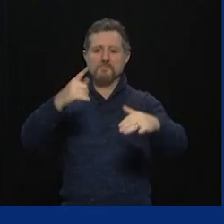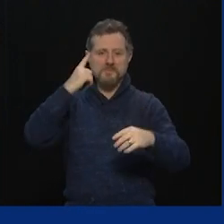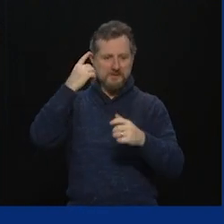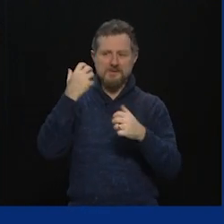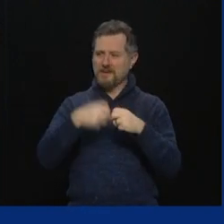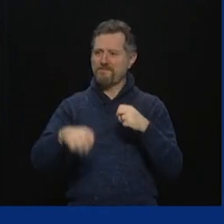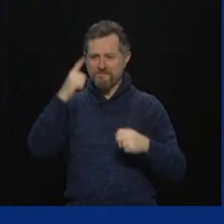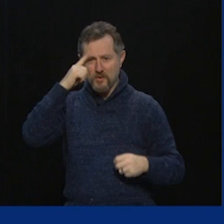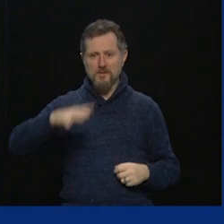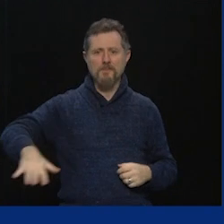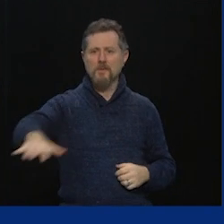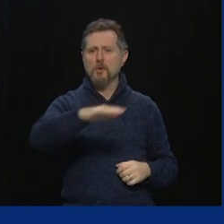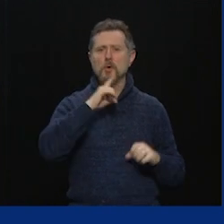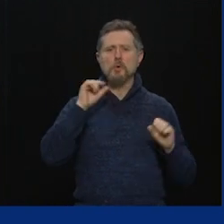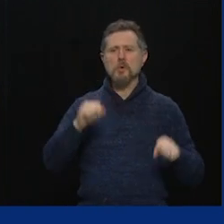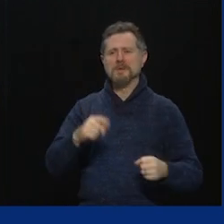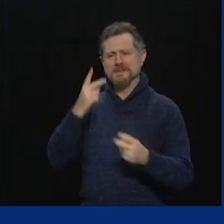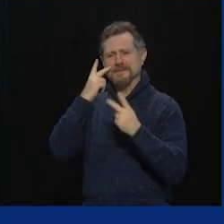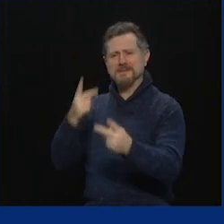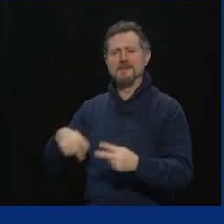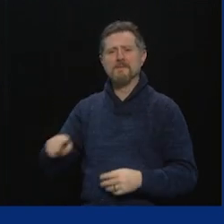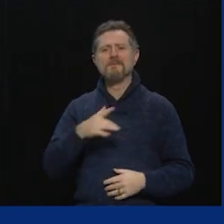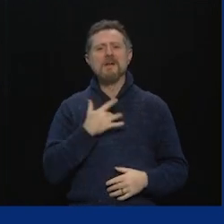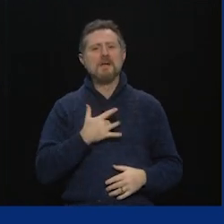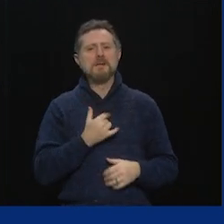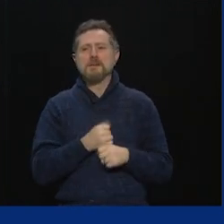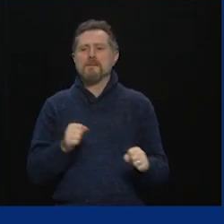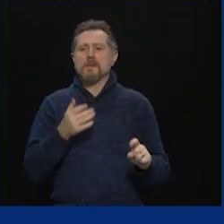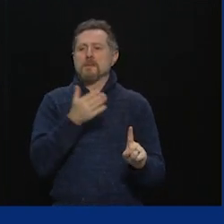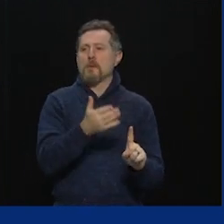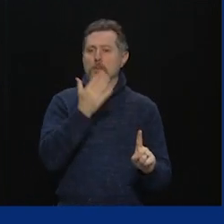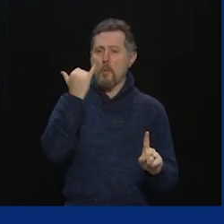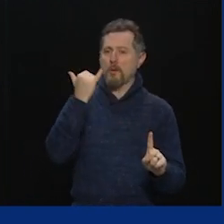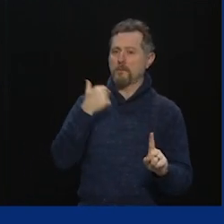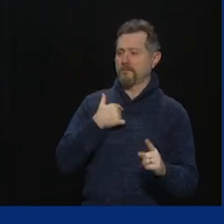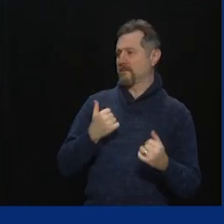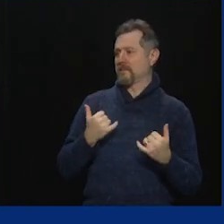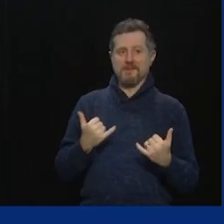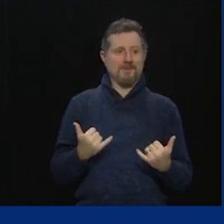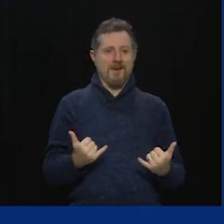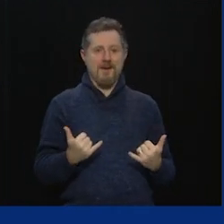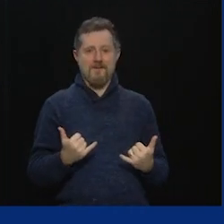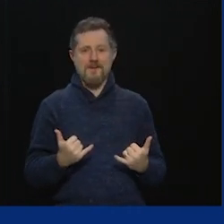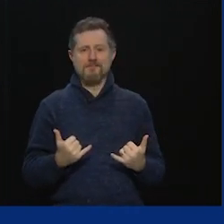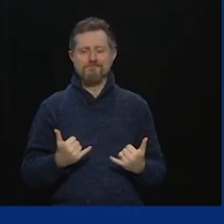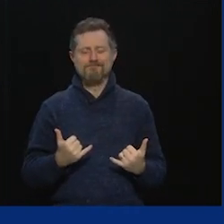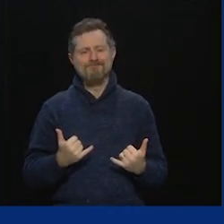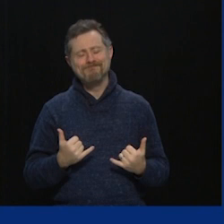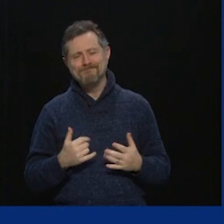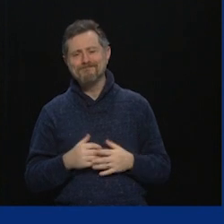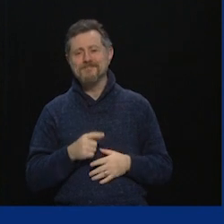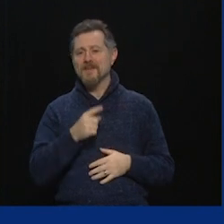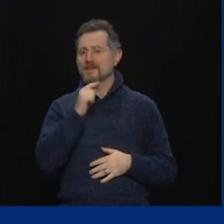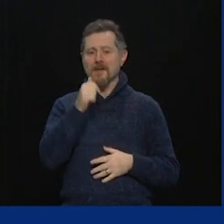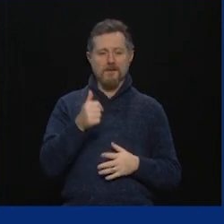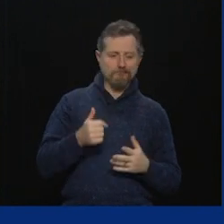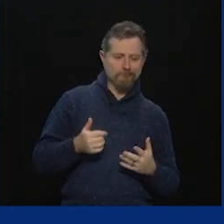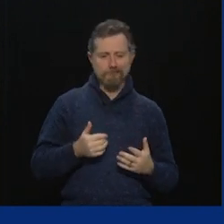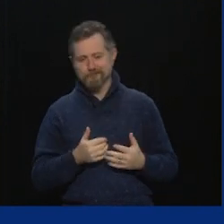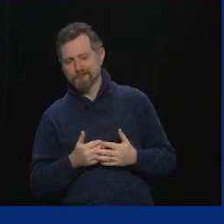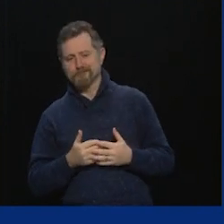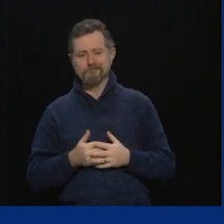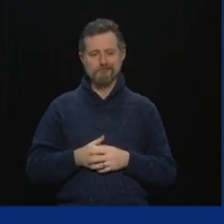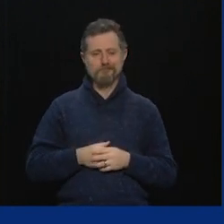safety in there for them because they were out from this operation for fighting